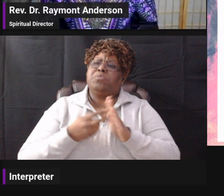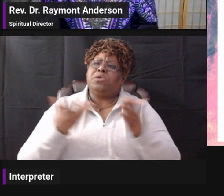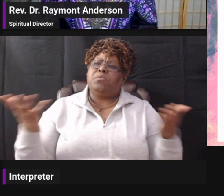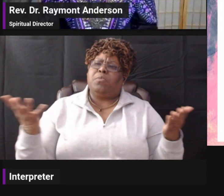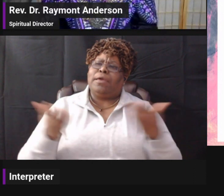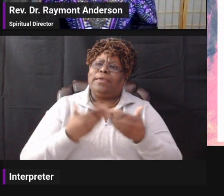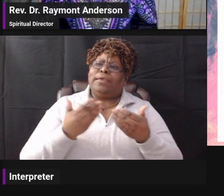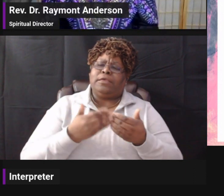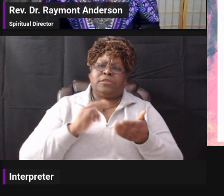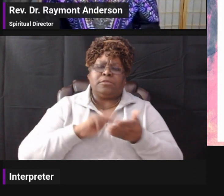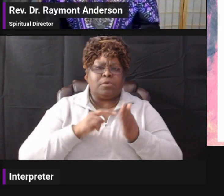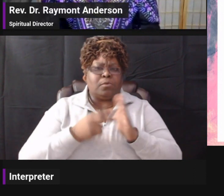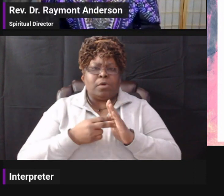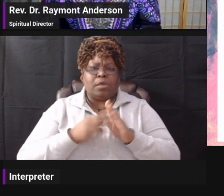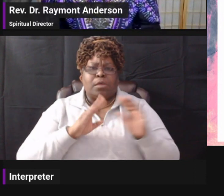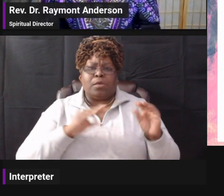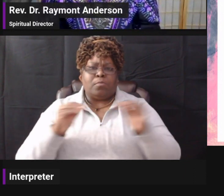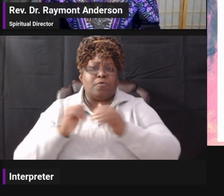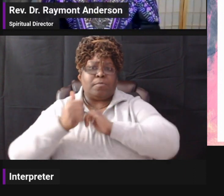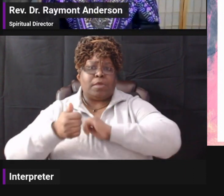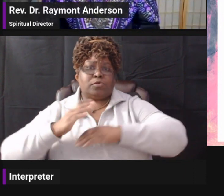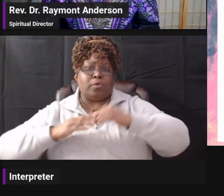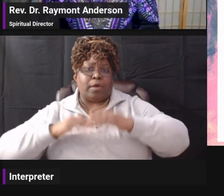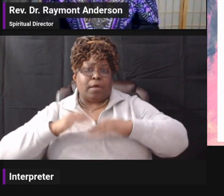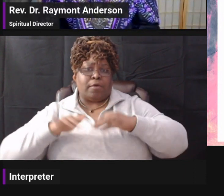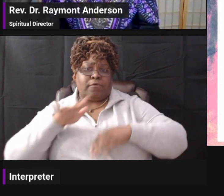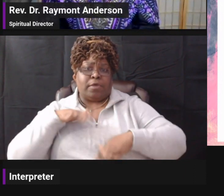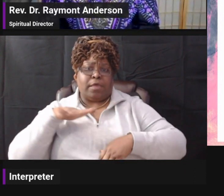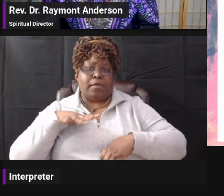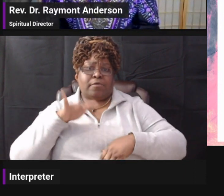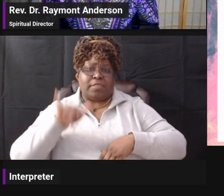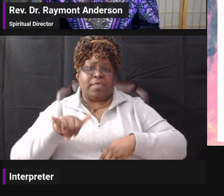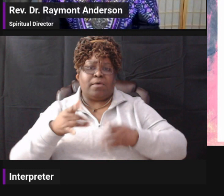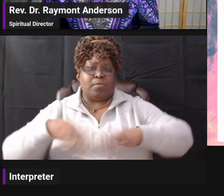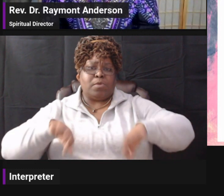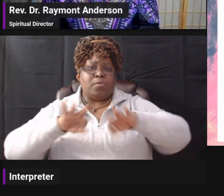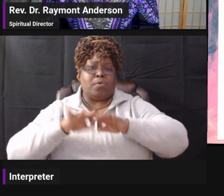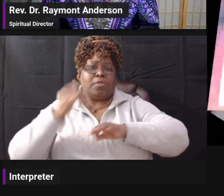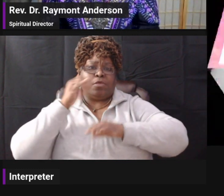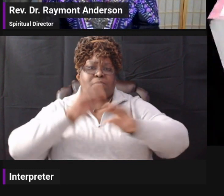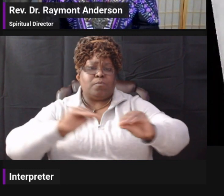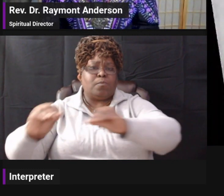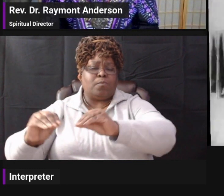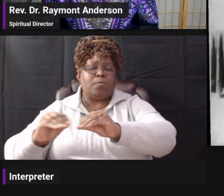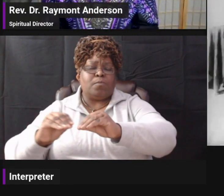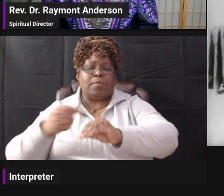What exactly isn't going to be easy? Stepping outside of your comfort zone. But stepping outside of your comfort zone will be worth